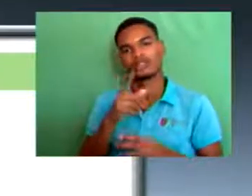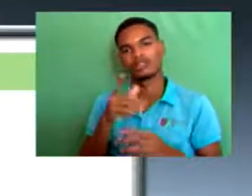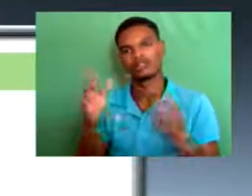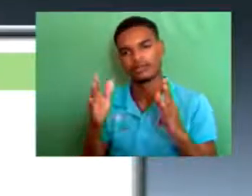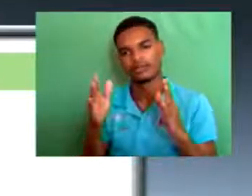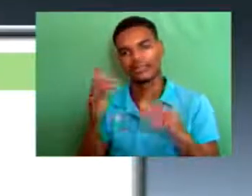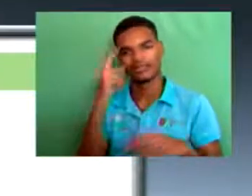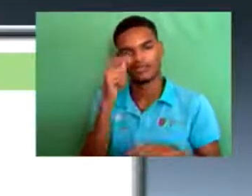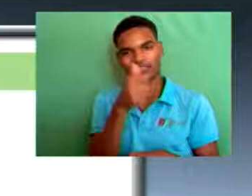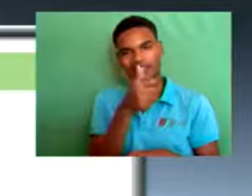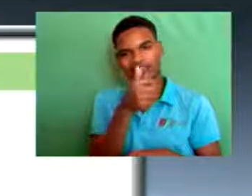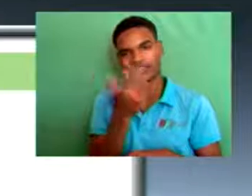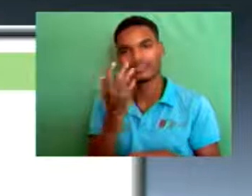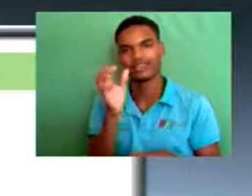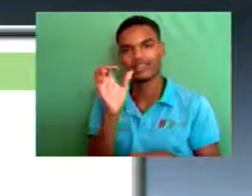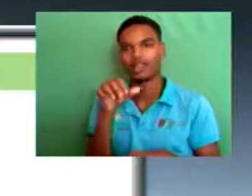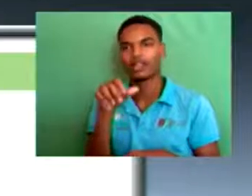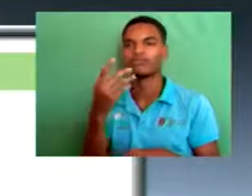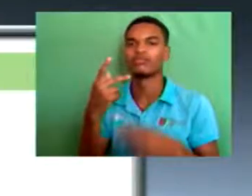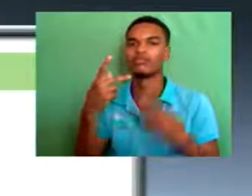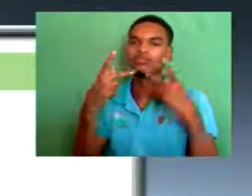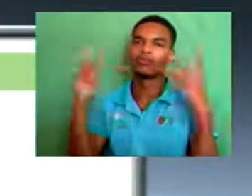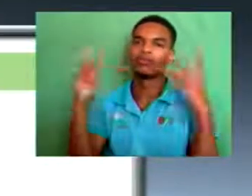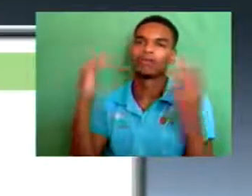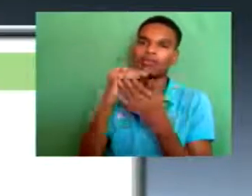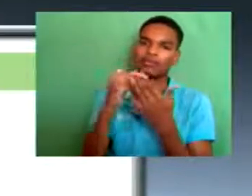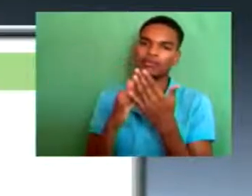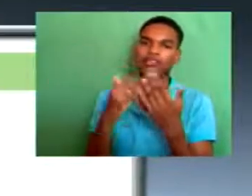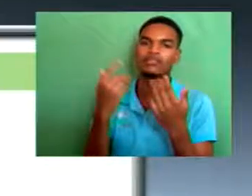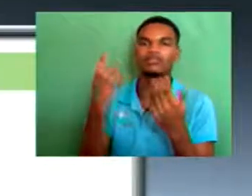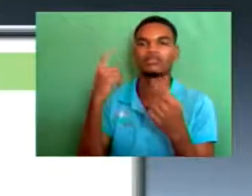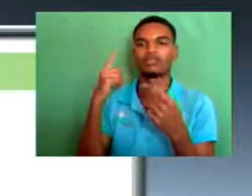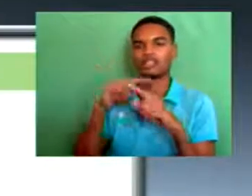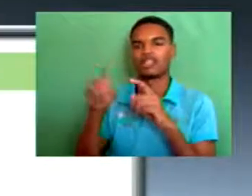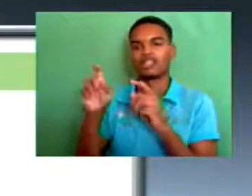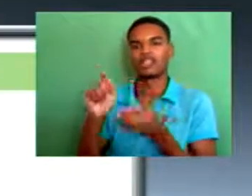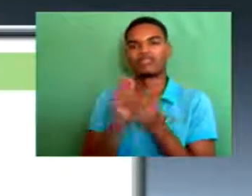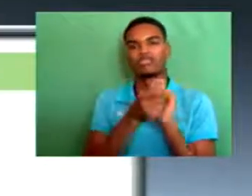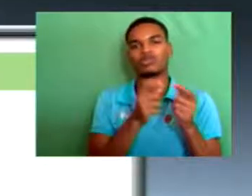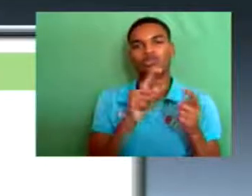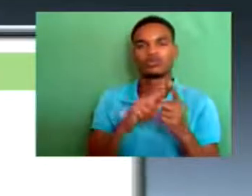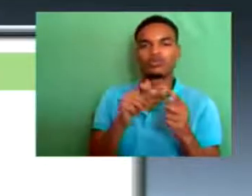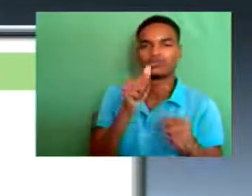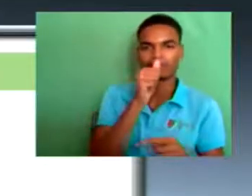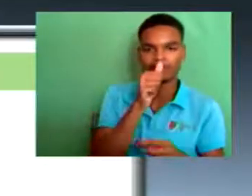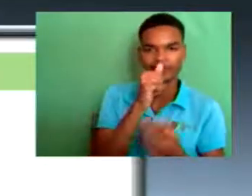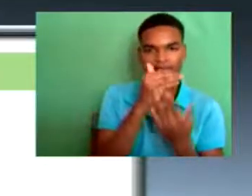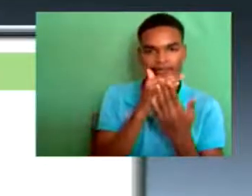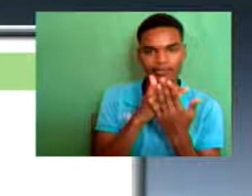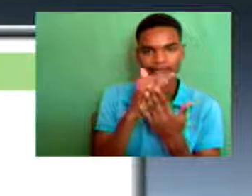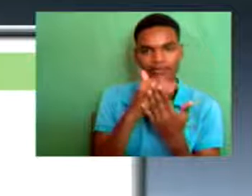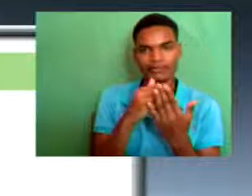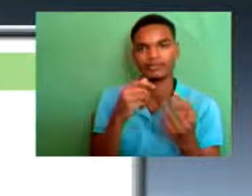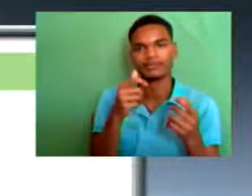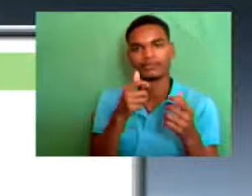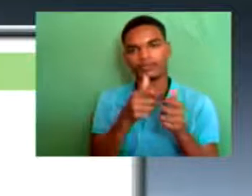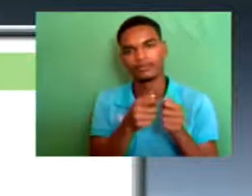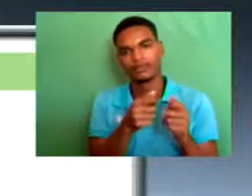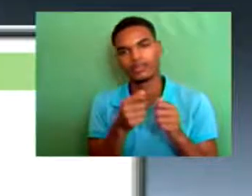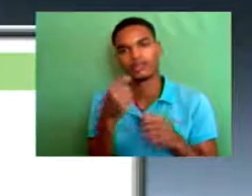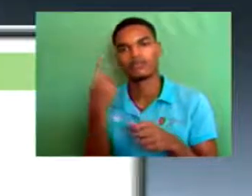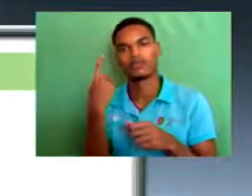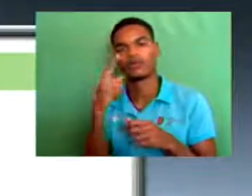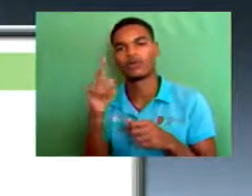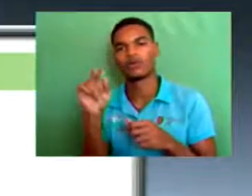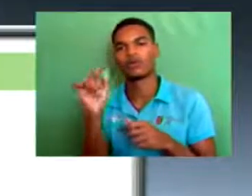going beyond public messaging to forms of private messaging, supporting private messaging for residential groups. And that,